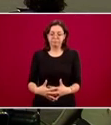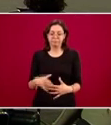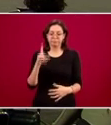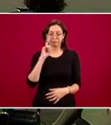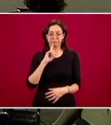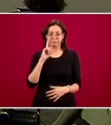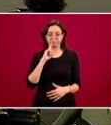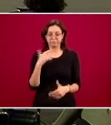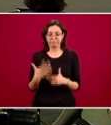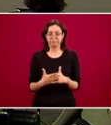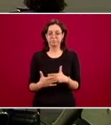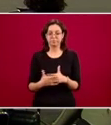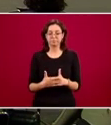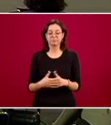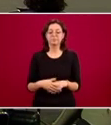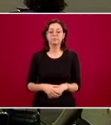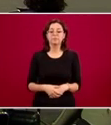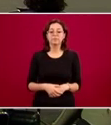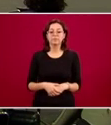violence, sexual health.